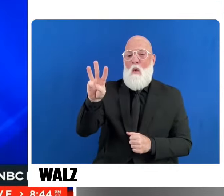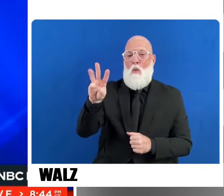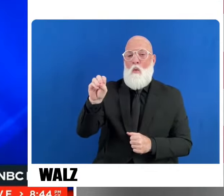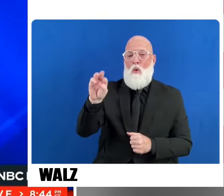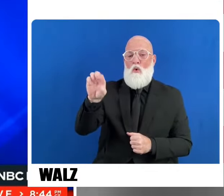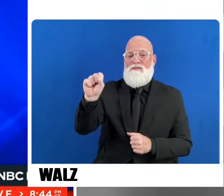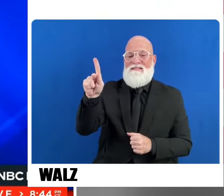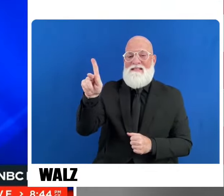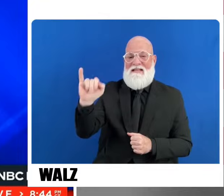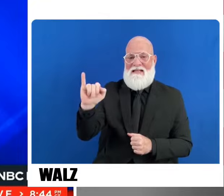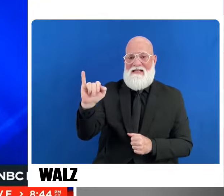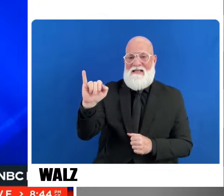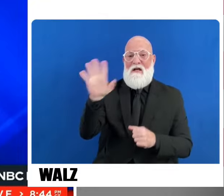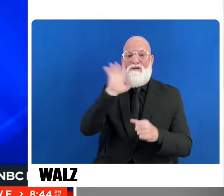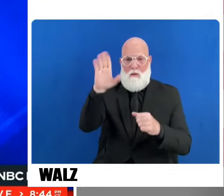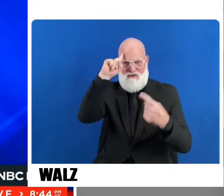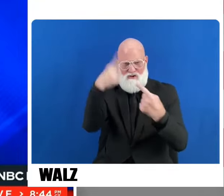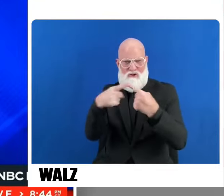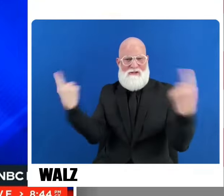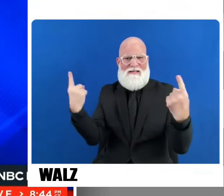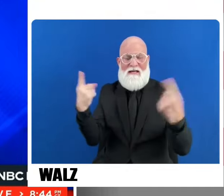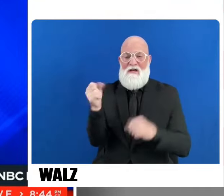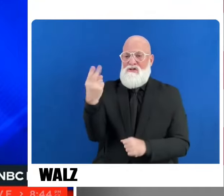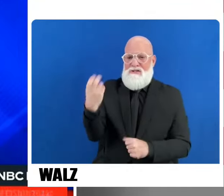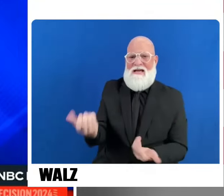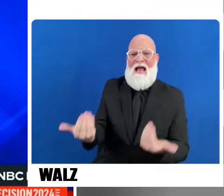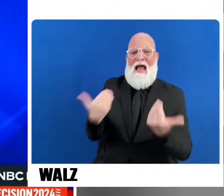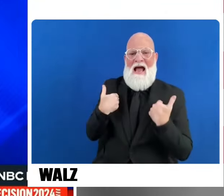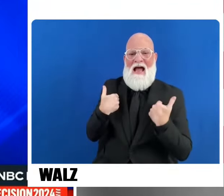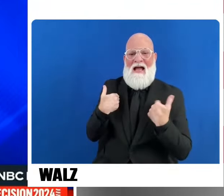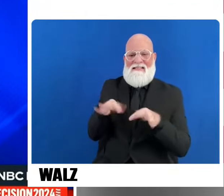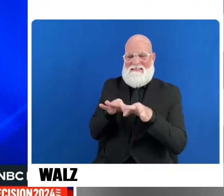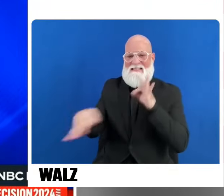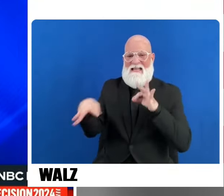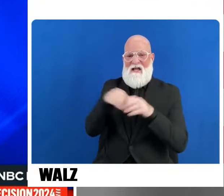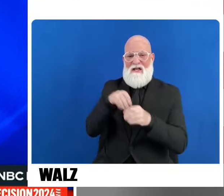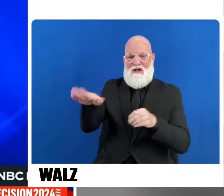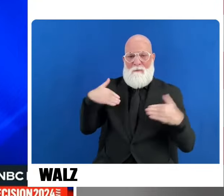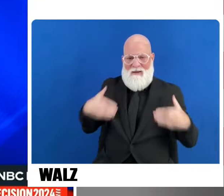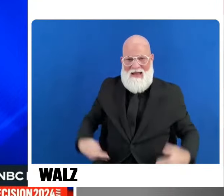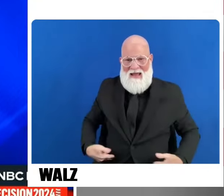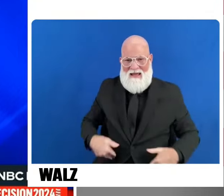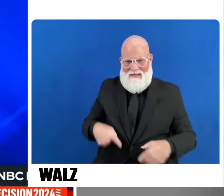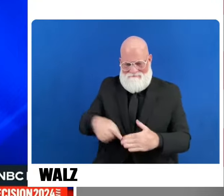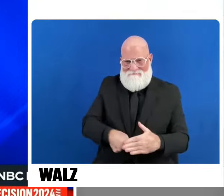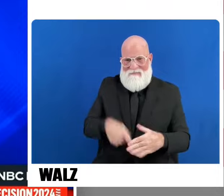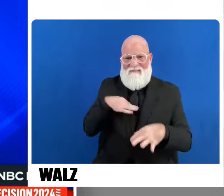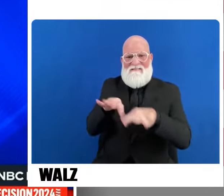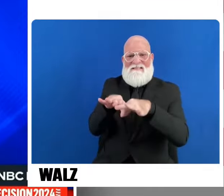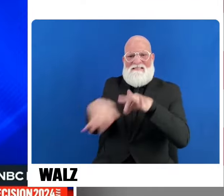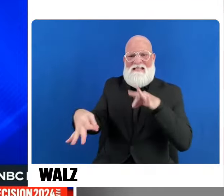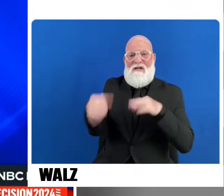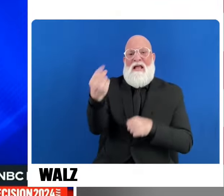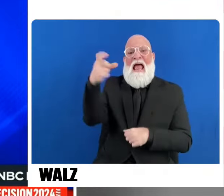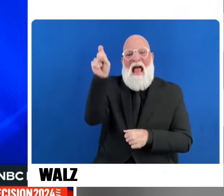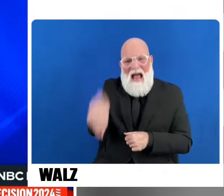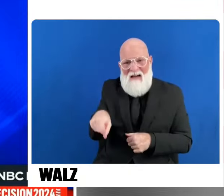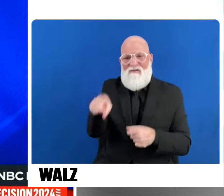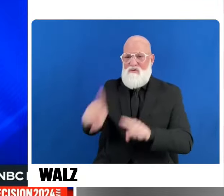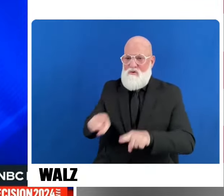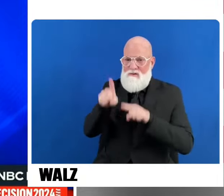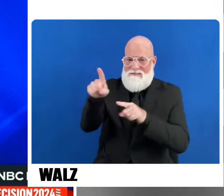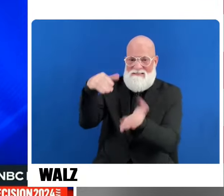She has a complication, a tear in the membrane. She needs to go in. The medical care at that point needs to be decided by the doctor. And that